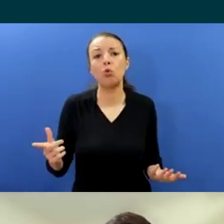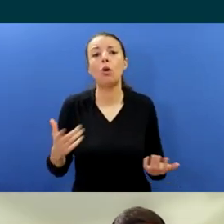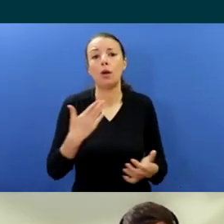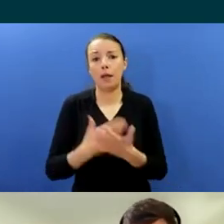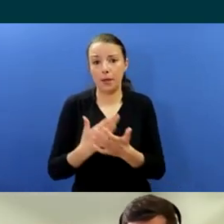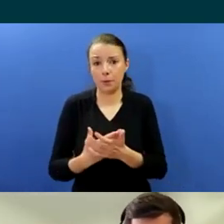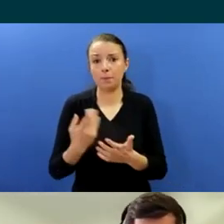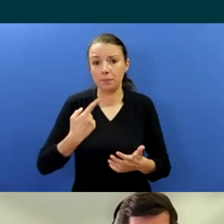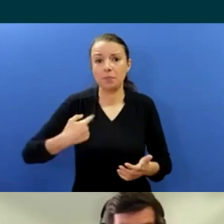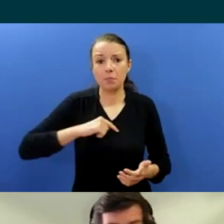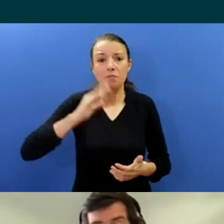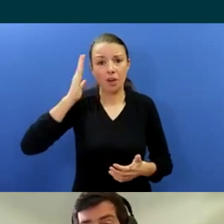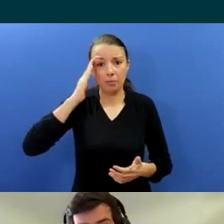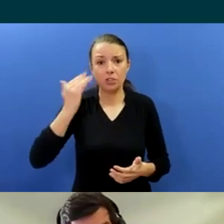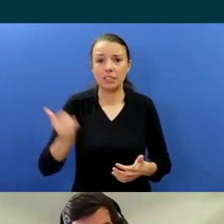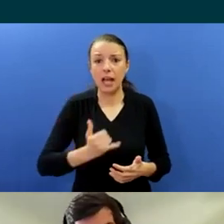practice and there are always